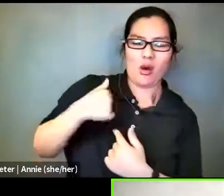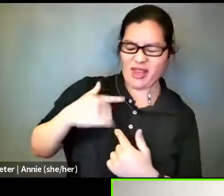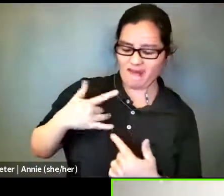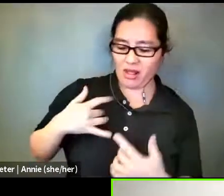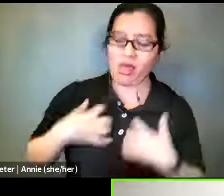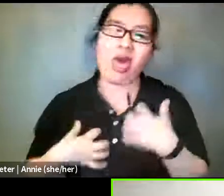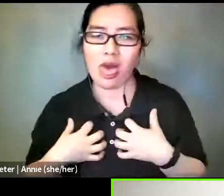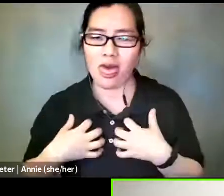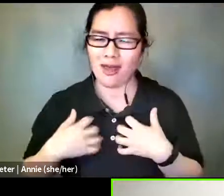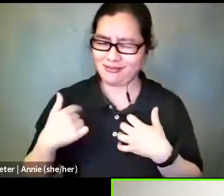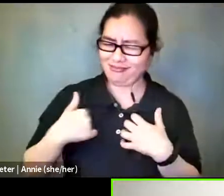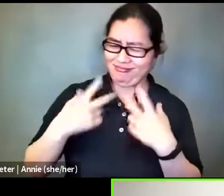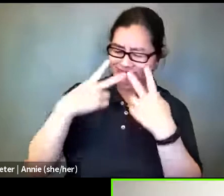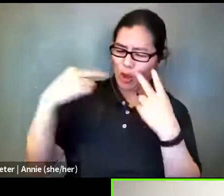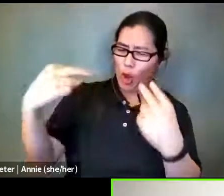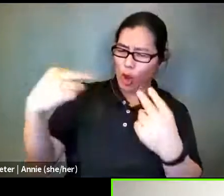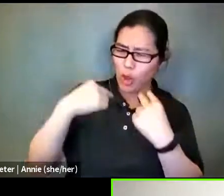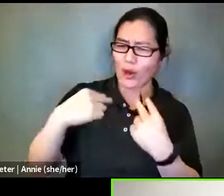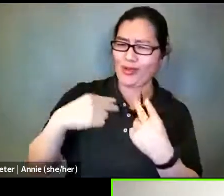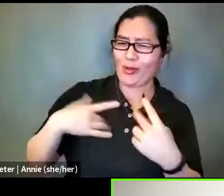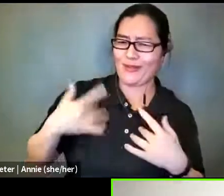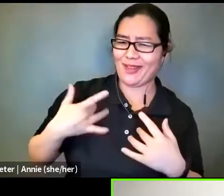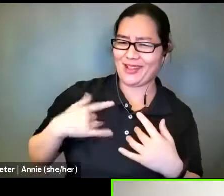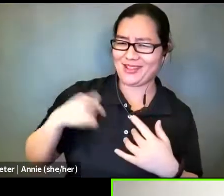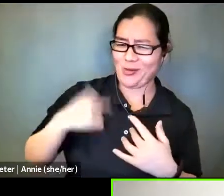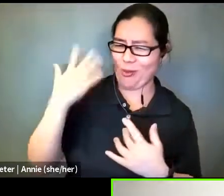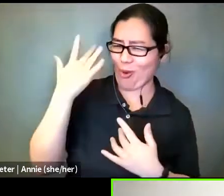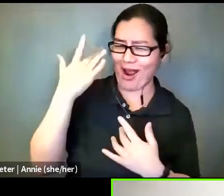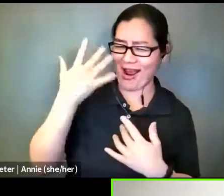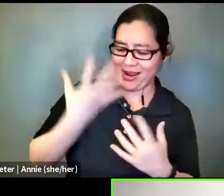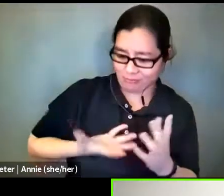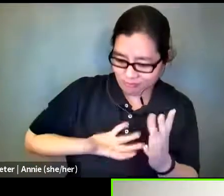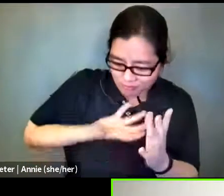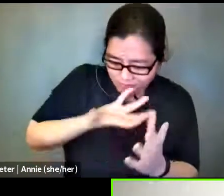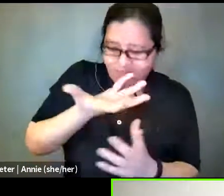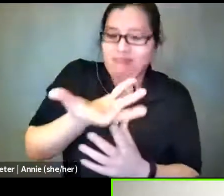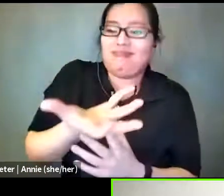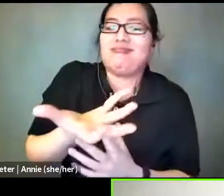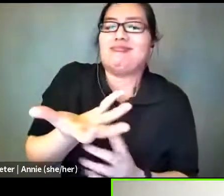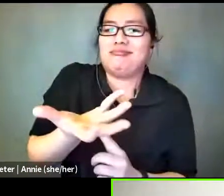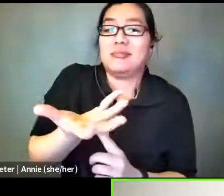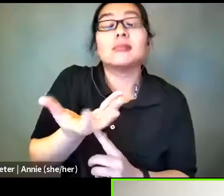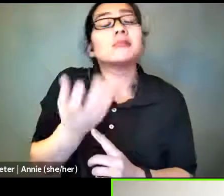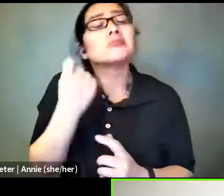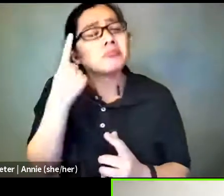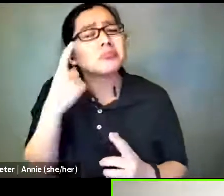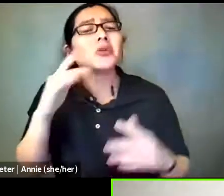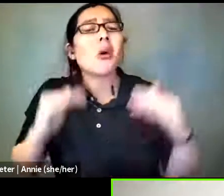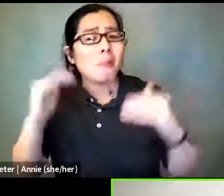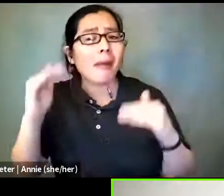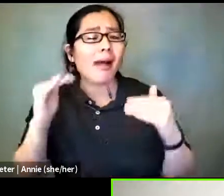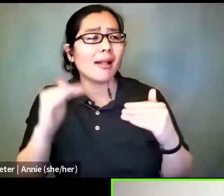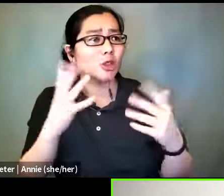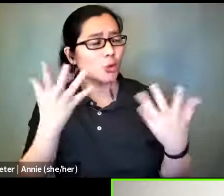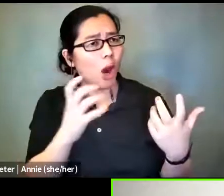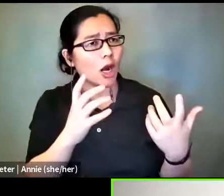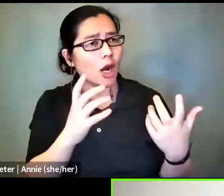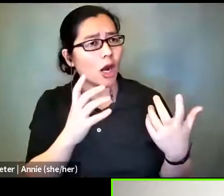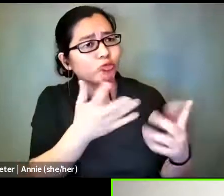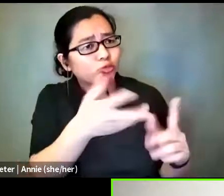right? There's a balance between creating a space where you want to meet people where they're at, but you also want to address some of these critical things.